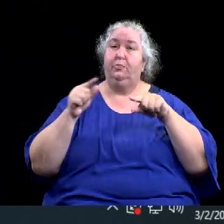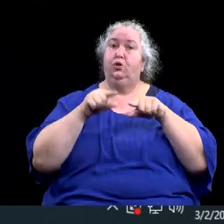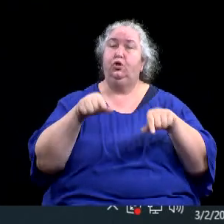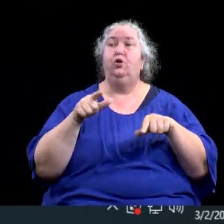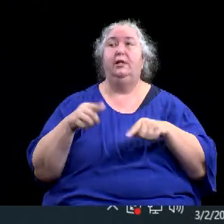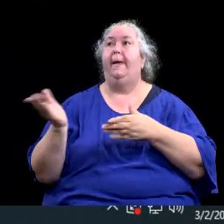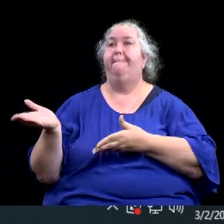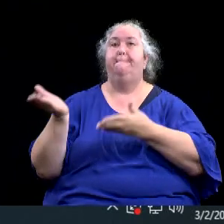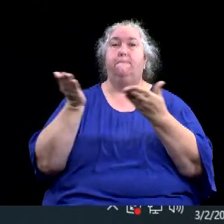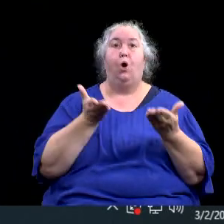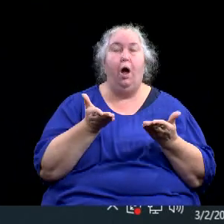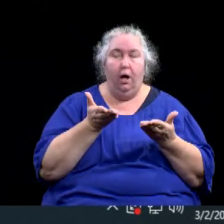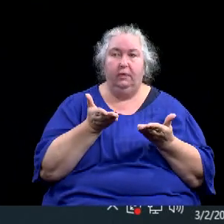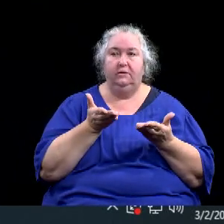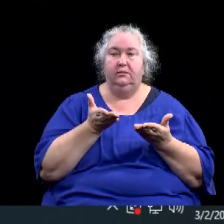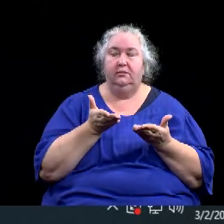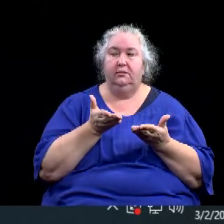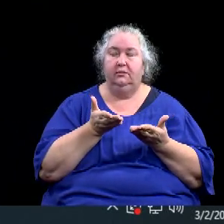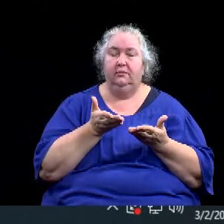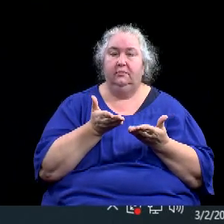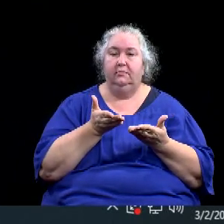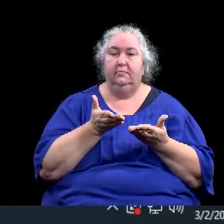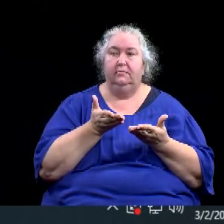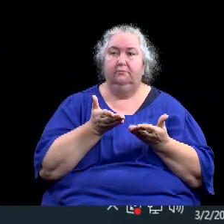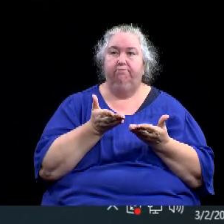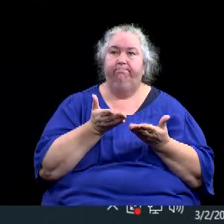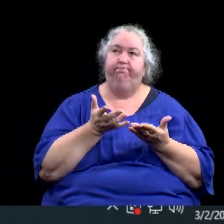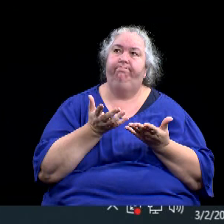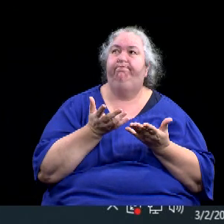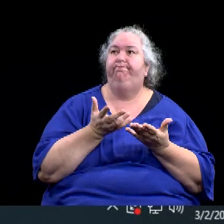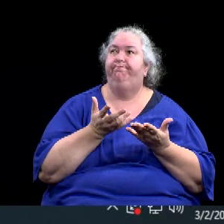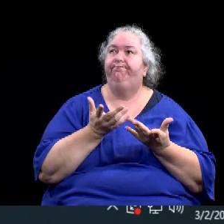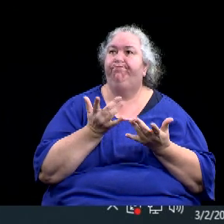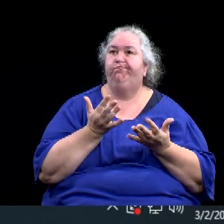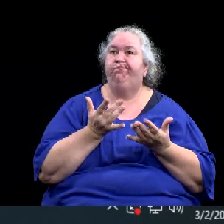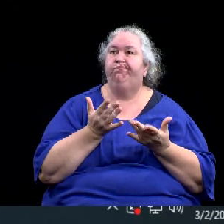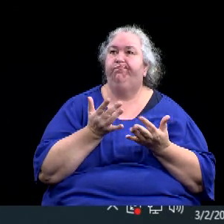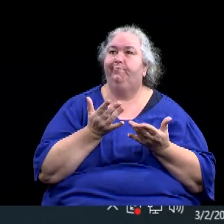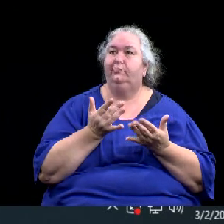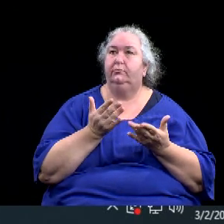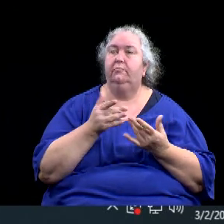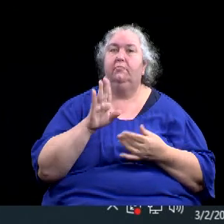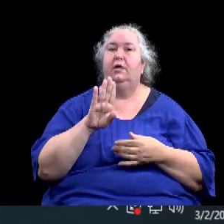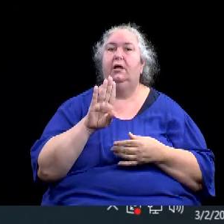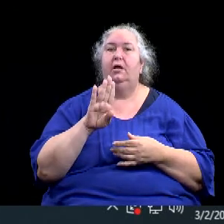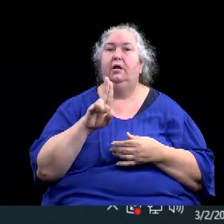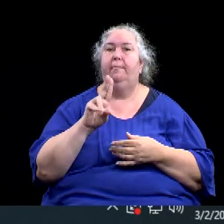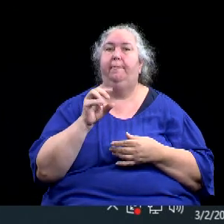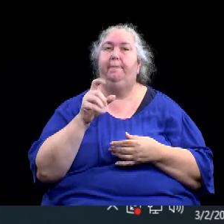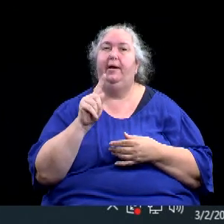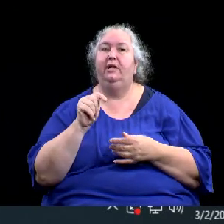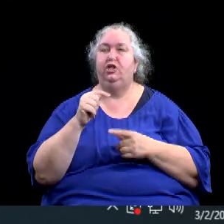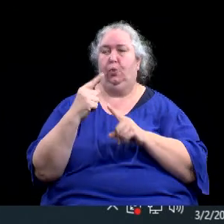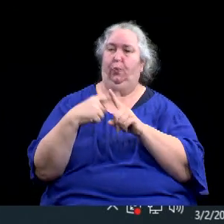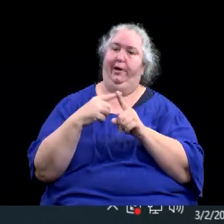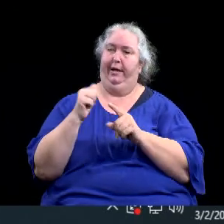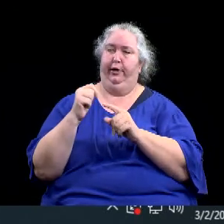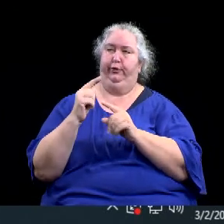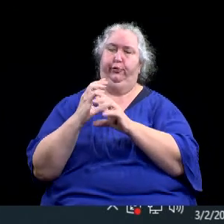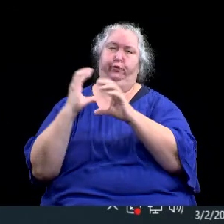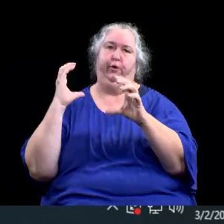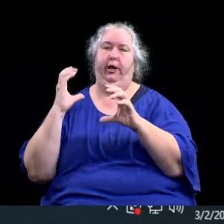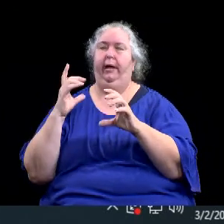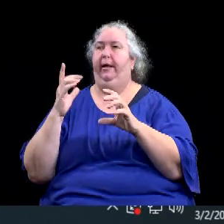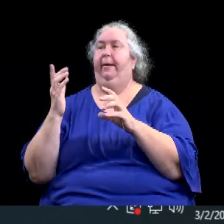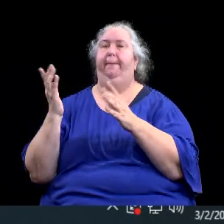rent a truck full of all sorts of resources, water, food, clothing,